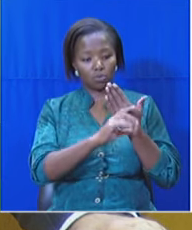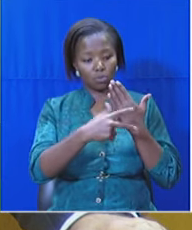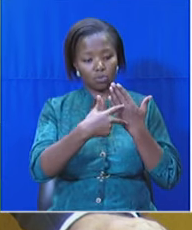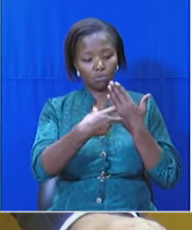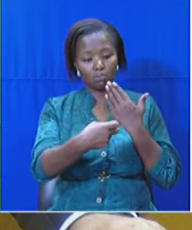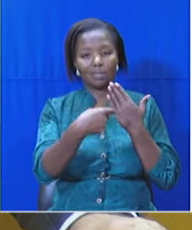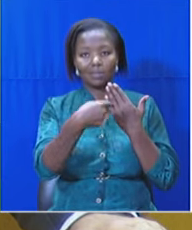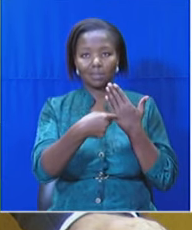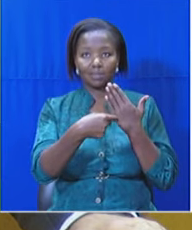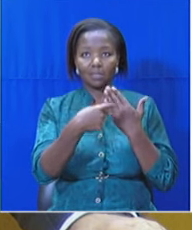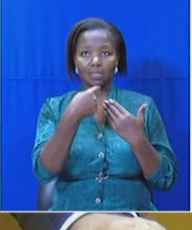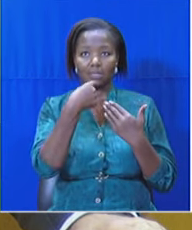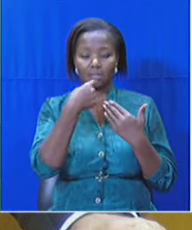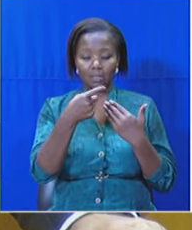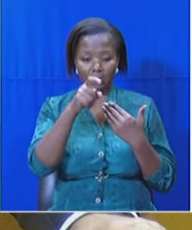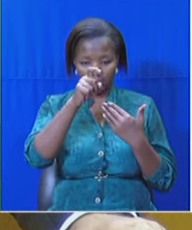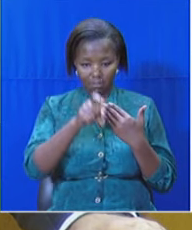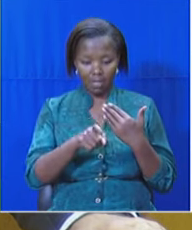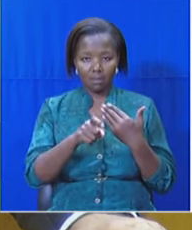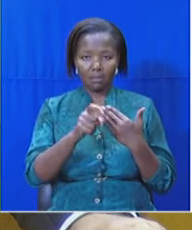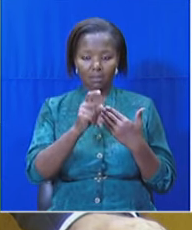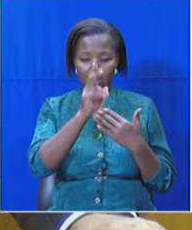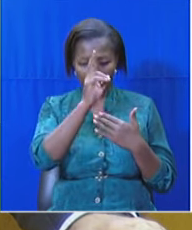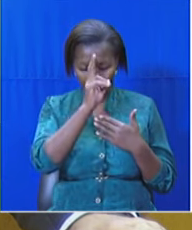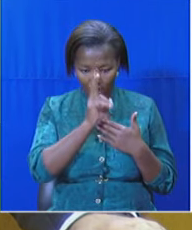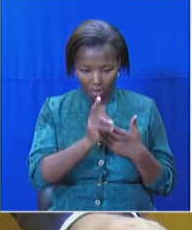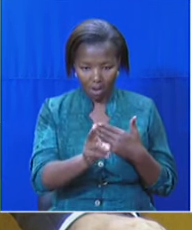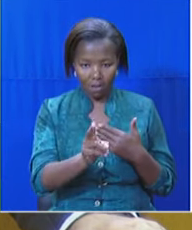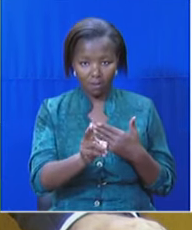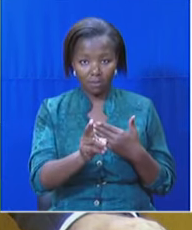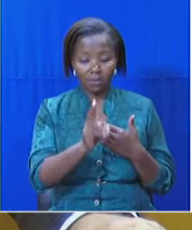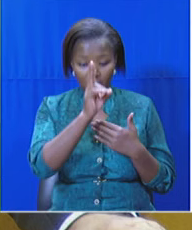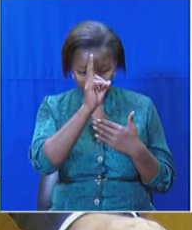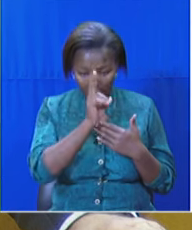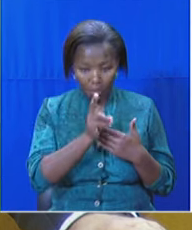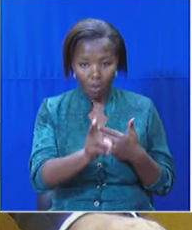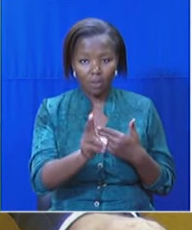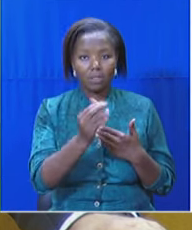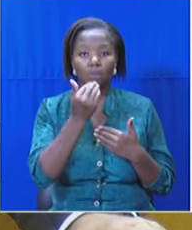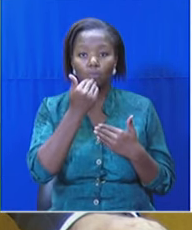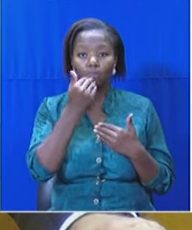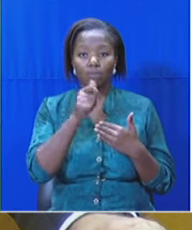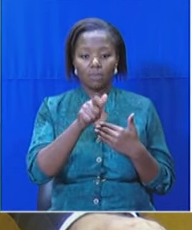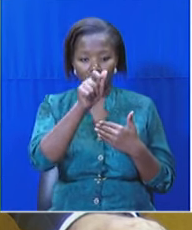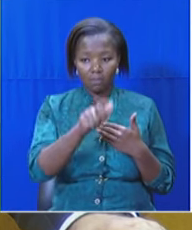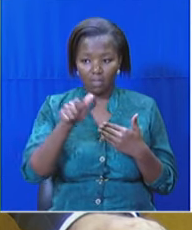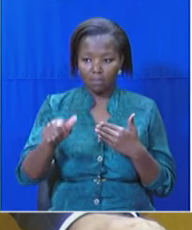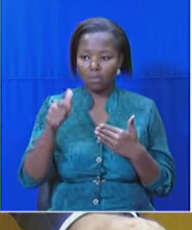that's we must honor those people who built and developed this land.